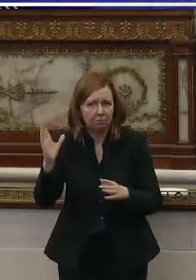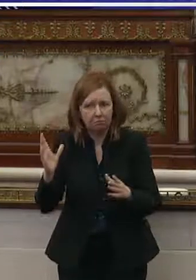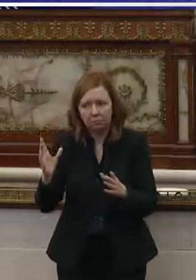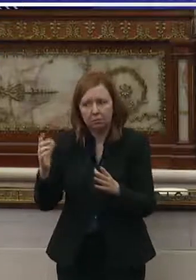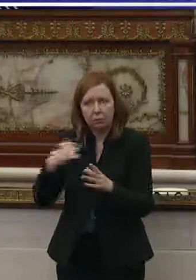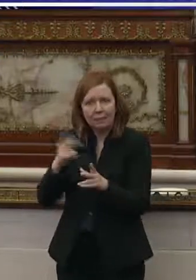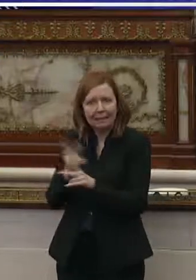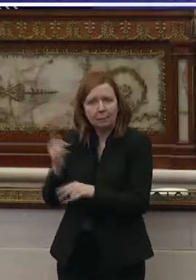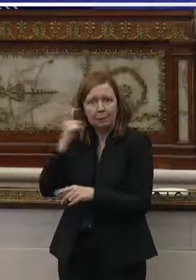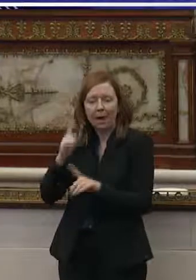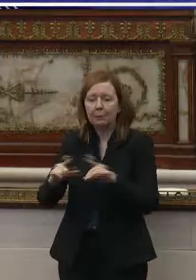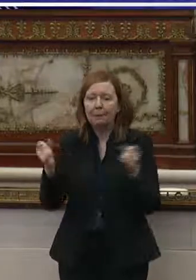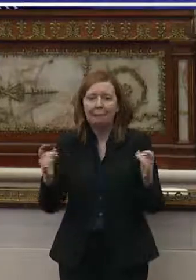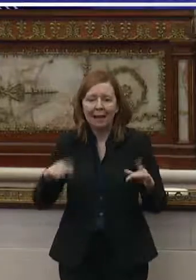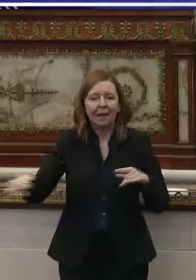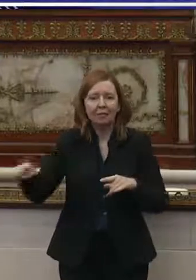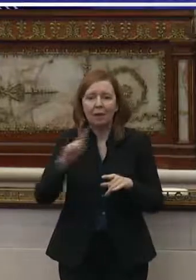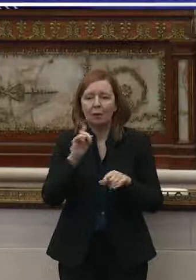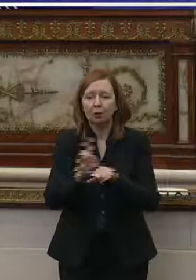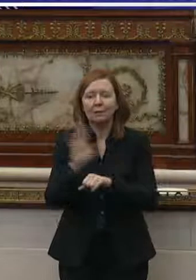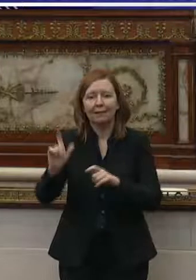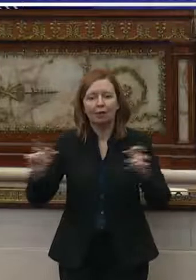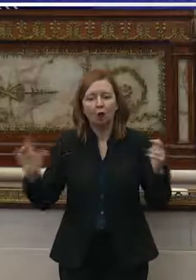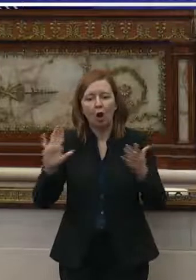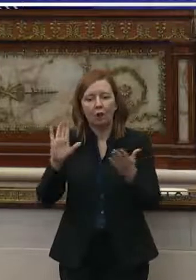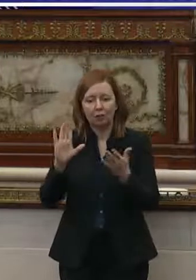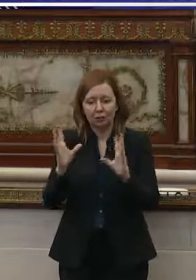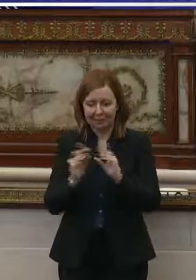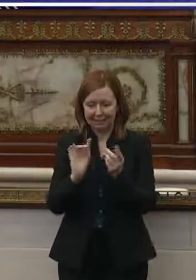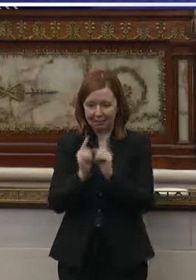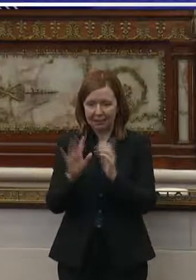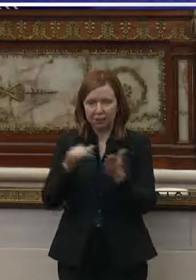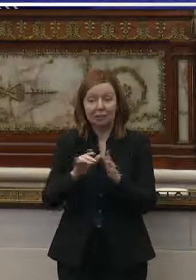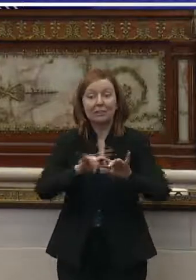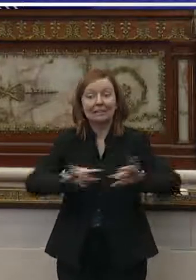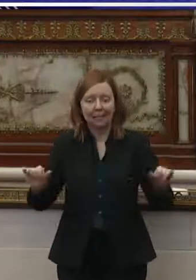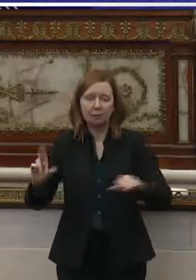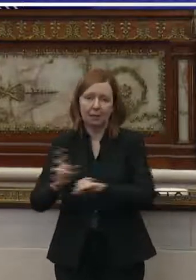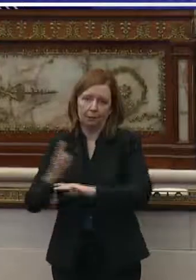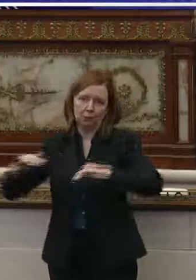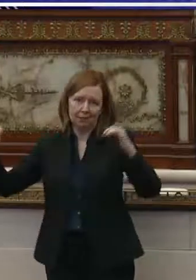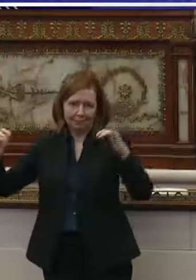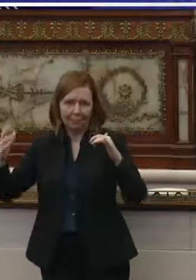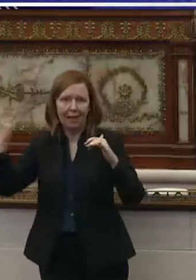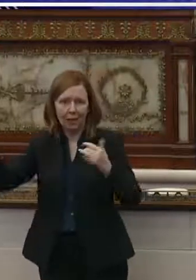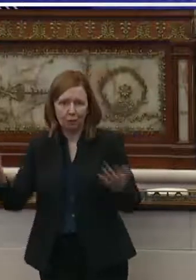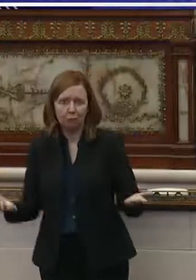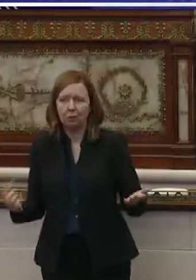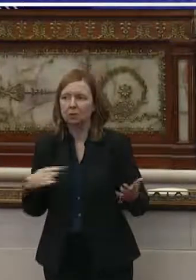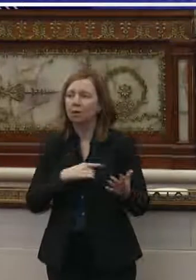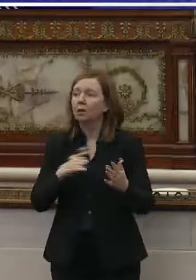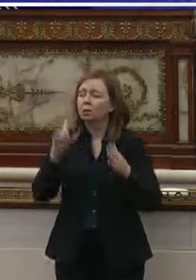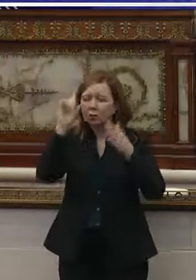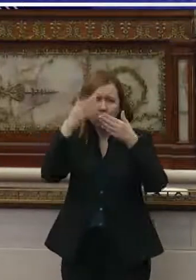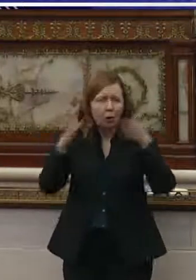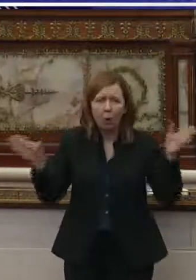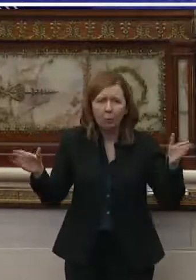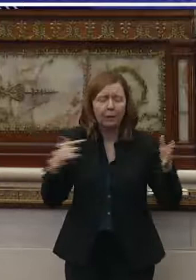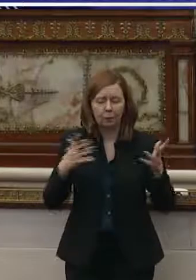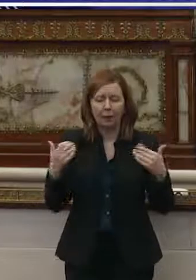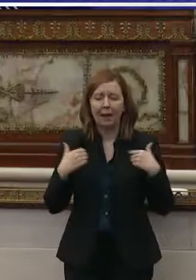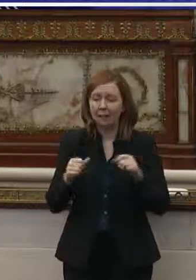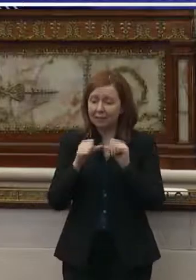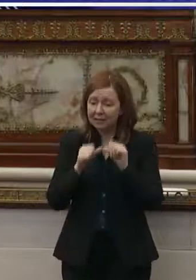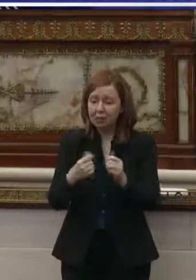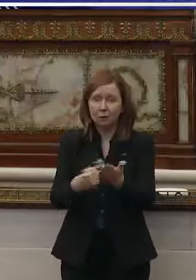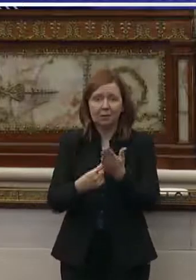a number of those jurisdictions are using their large convention centers at the same time that they're using outdoor sites. So we're open to it. We want to have continued